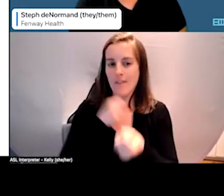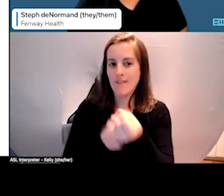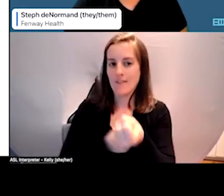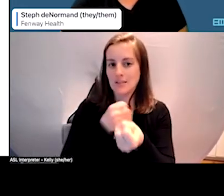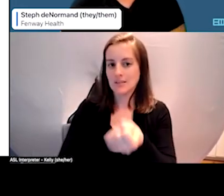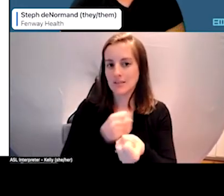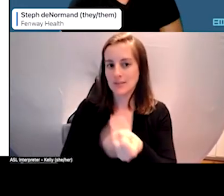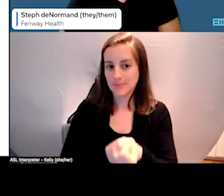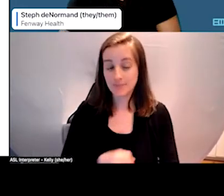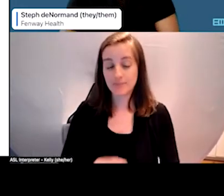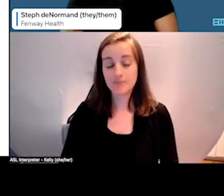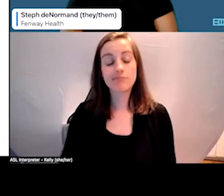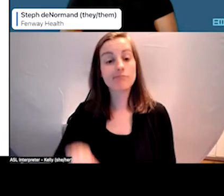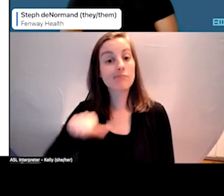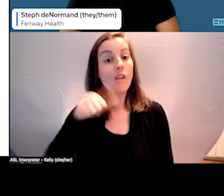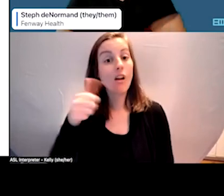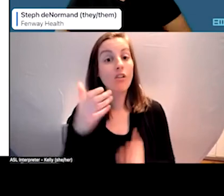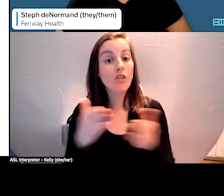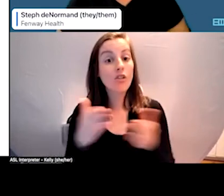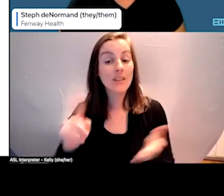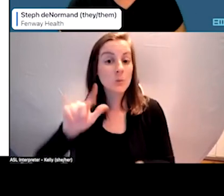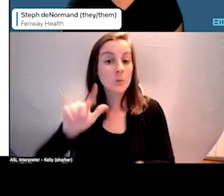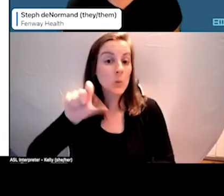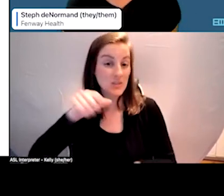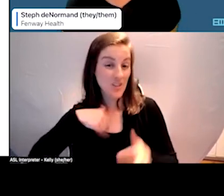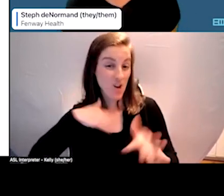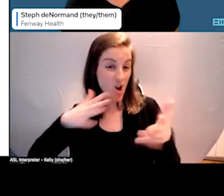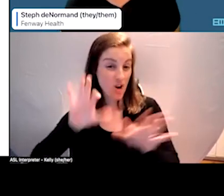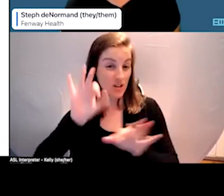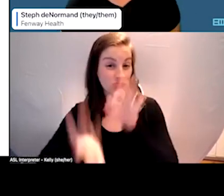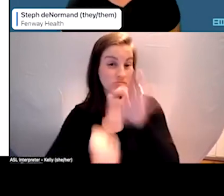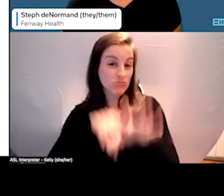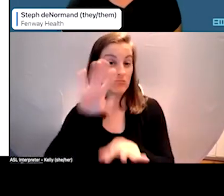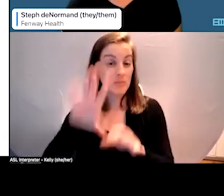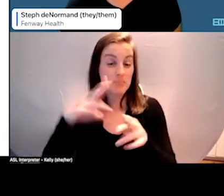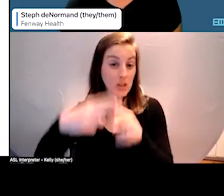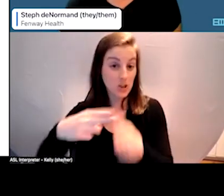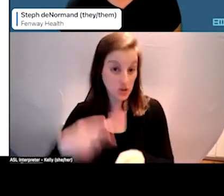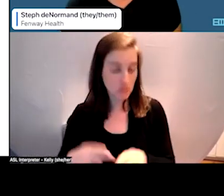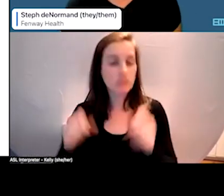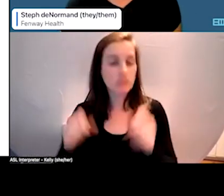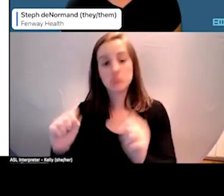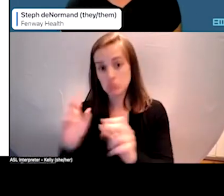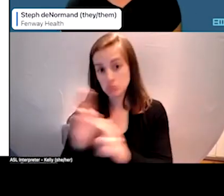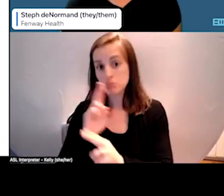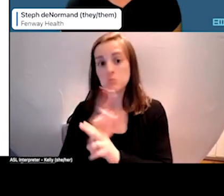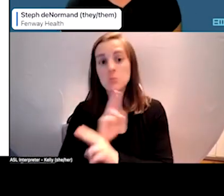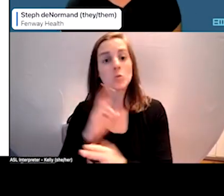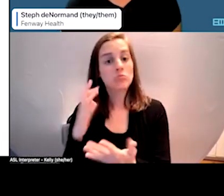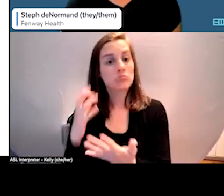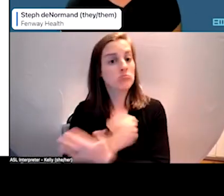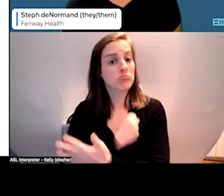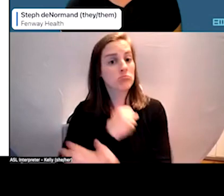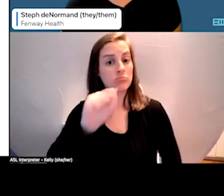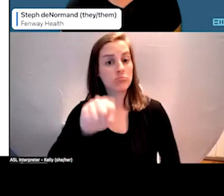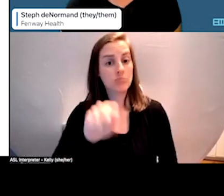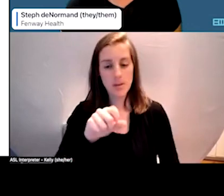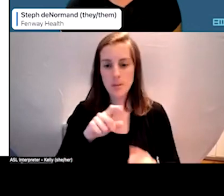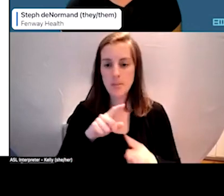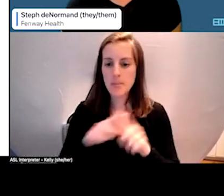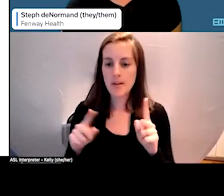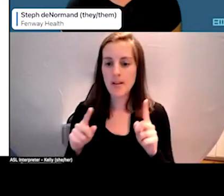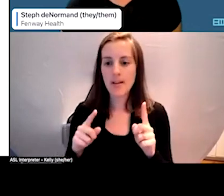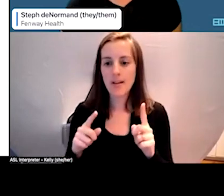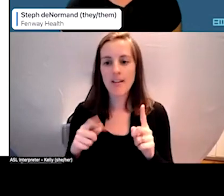of the other tools that I mentioned before are other examples and tools that you can use, but I really love